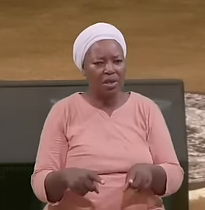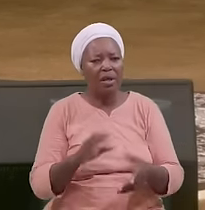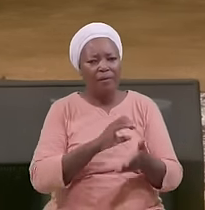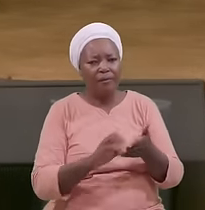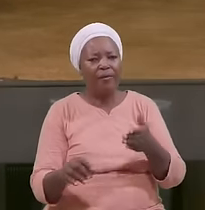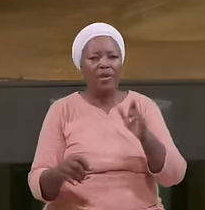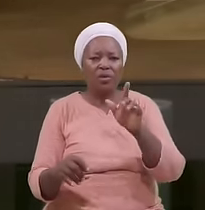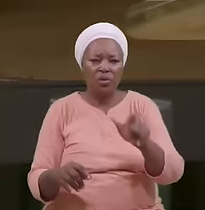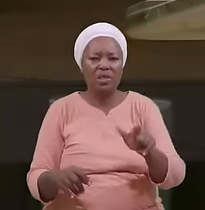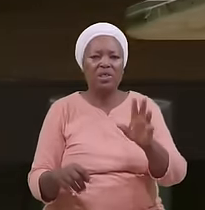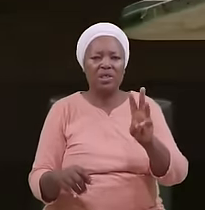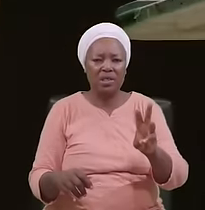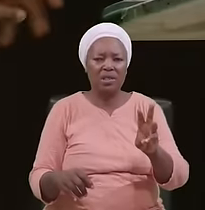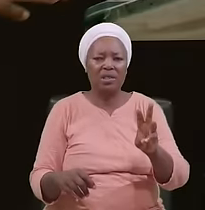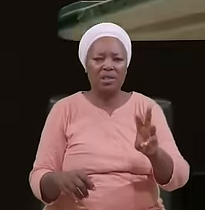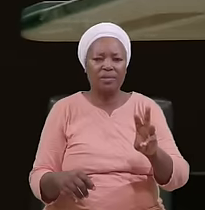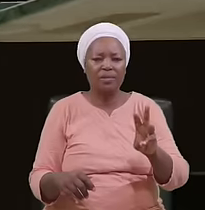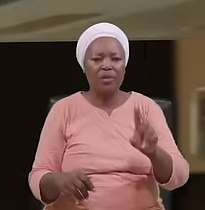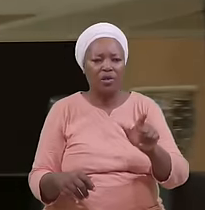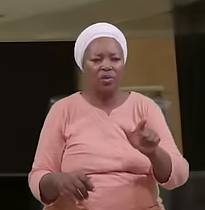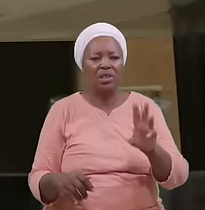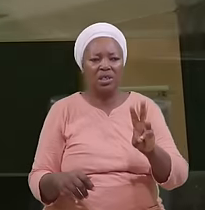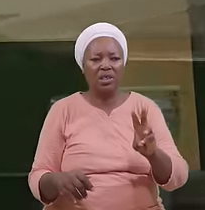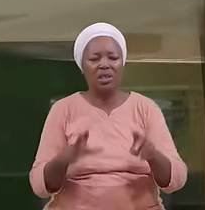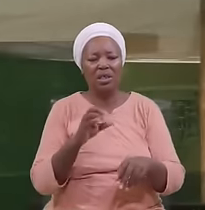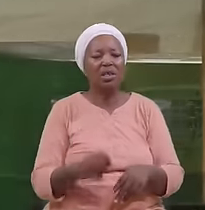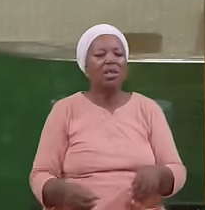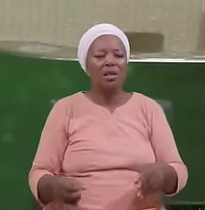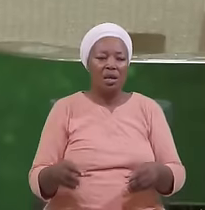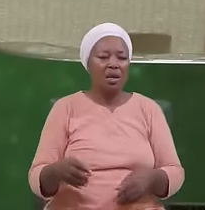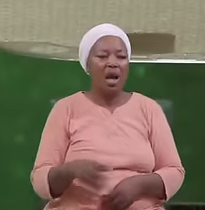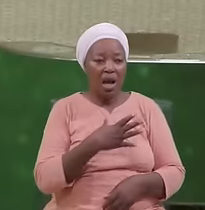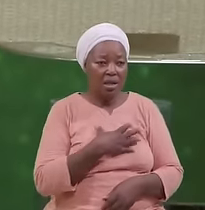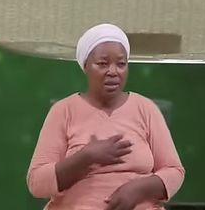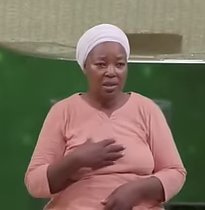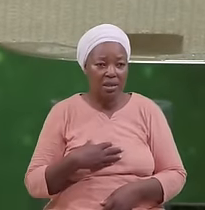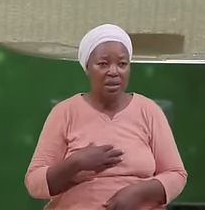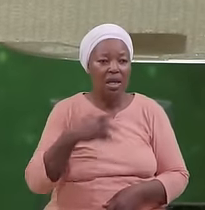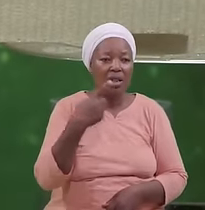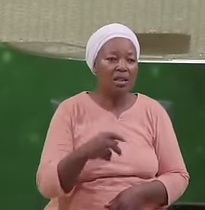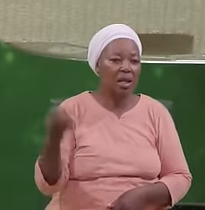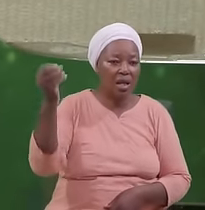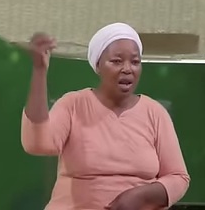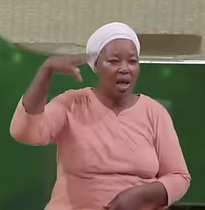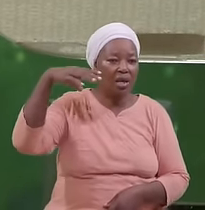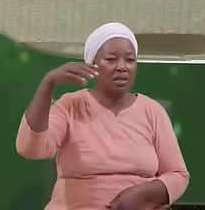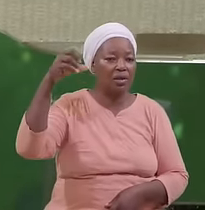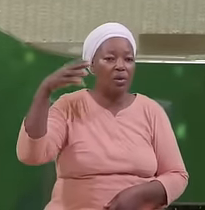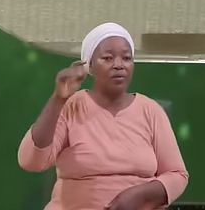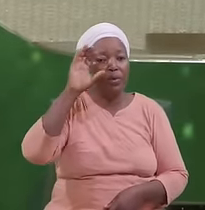verse 26, it says, moreover, the light of the